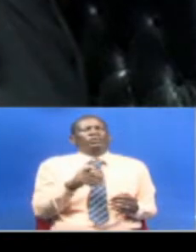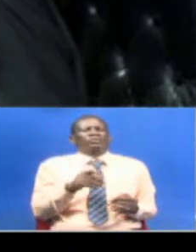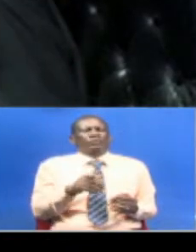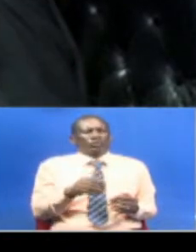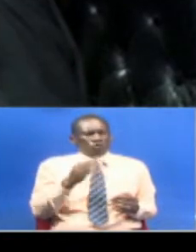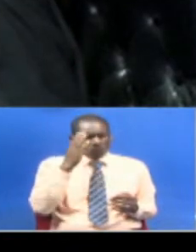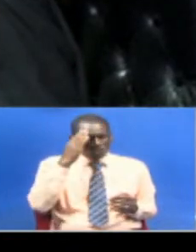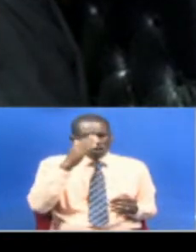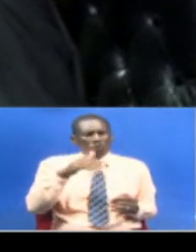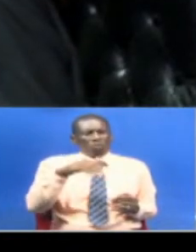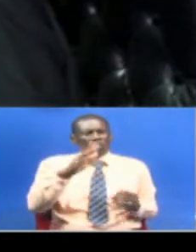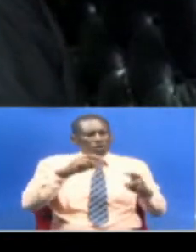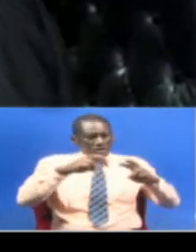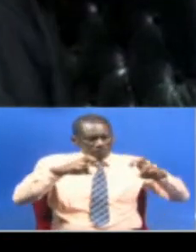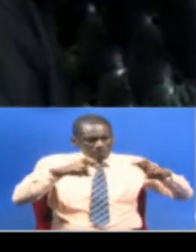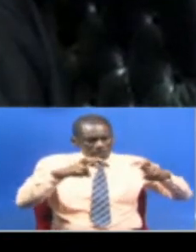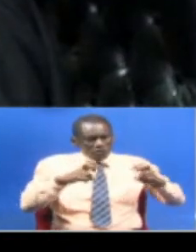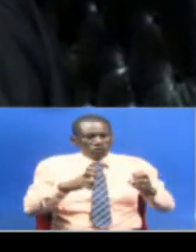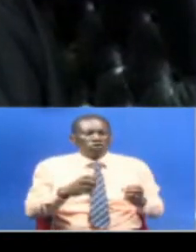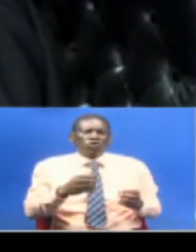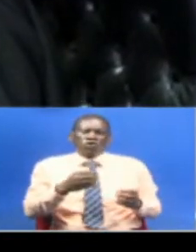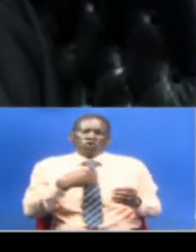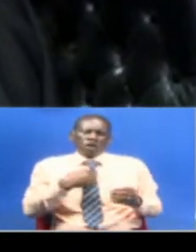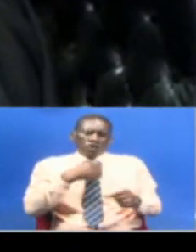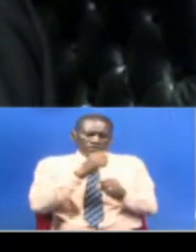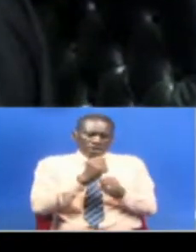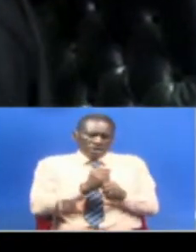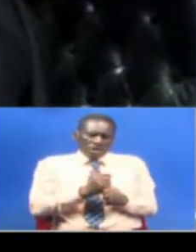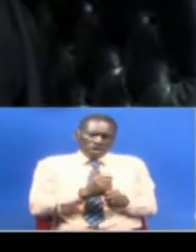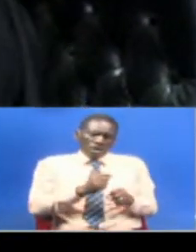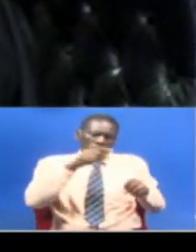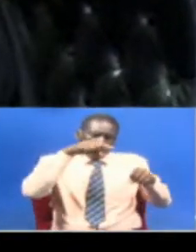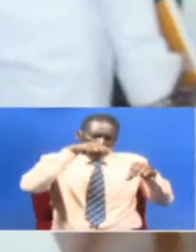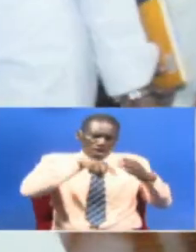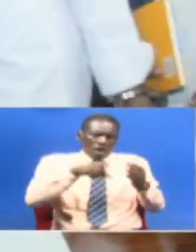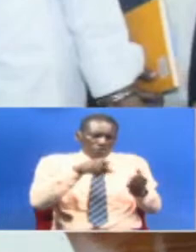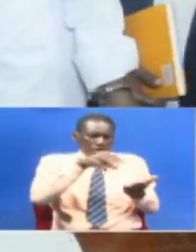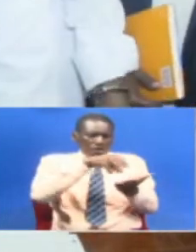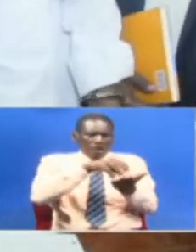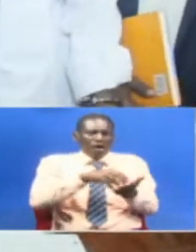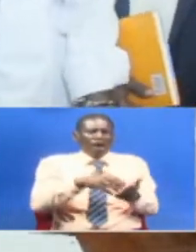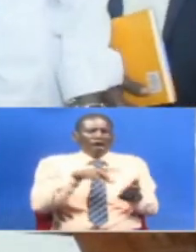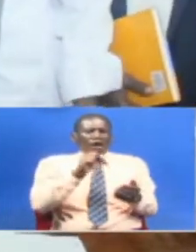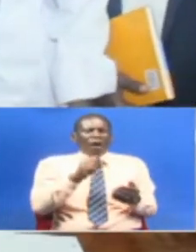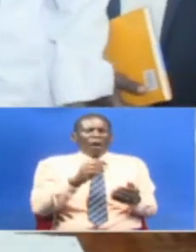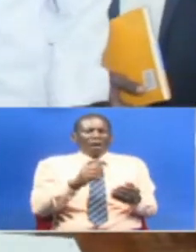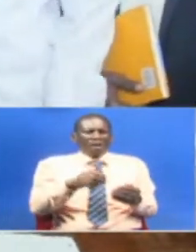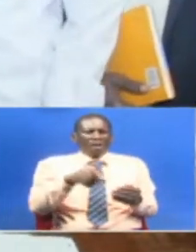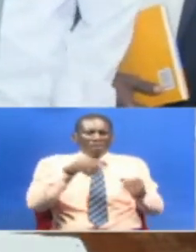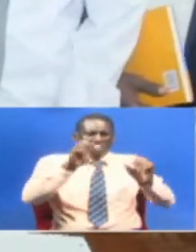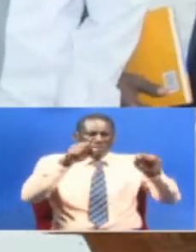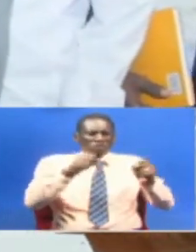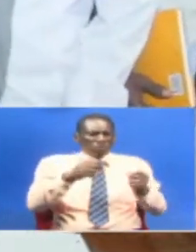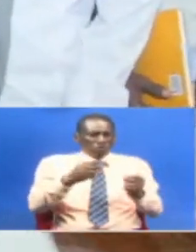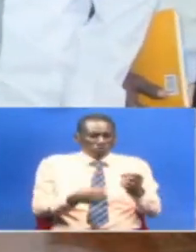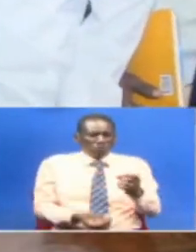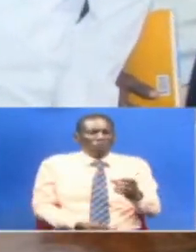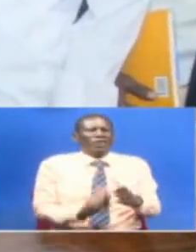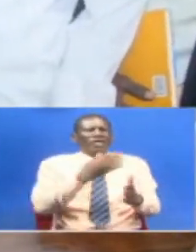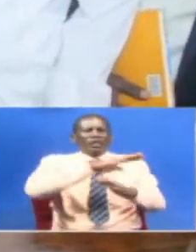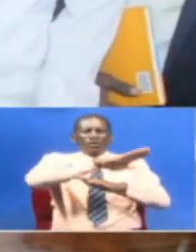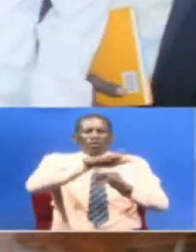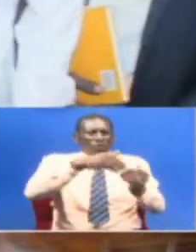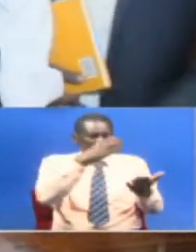a little more investigation will have gone into a case, so that it is able to bring out all the